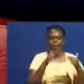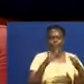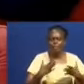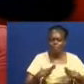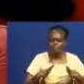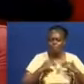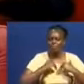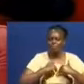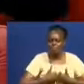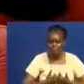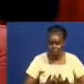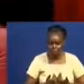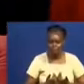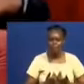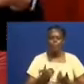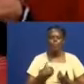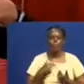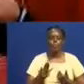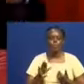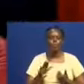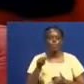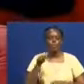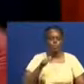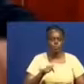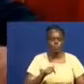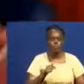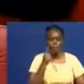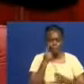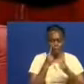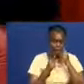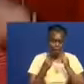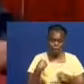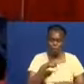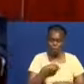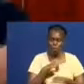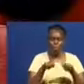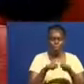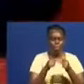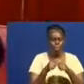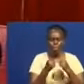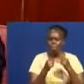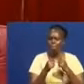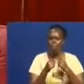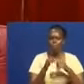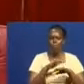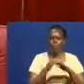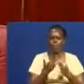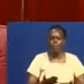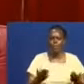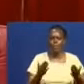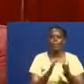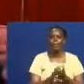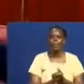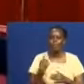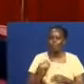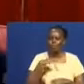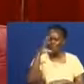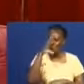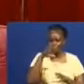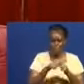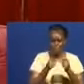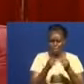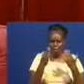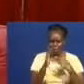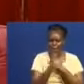are tired. I was crying this morning, today, because we are messing up a good thing. We are messing up